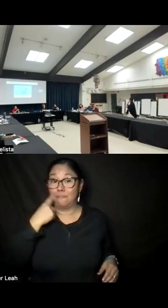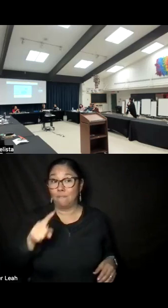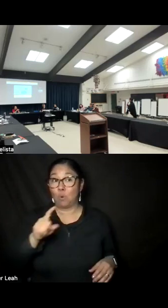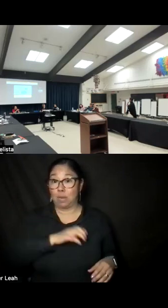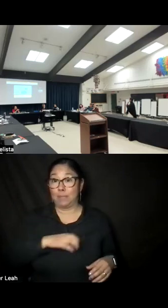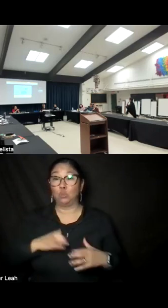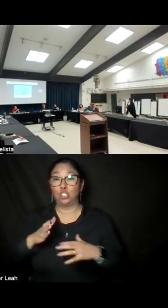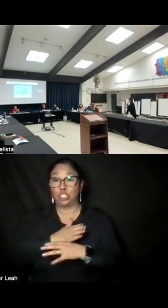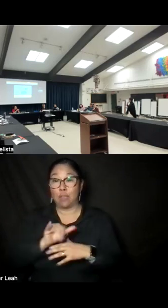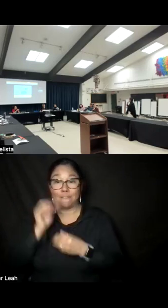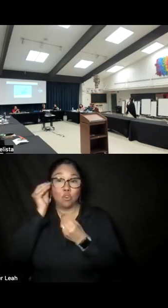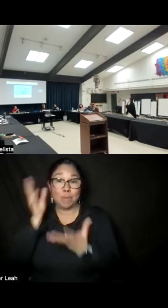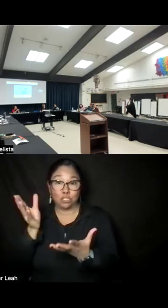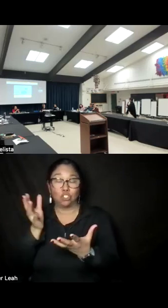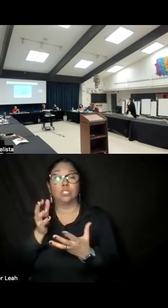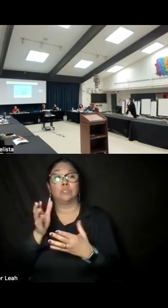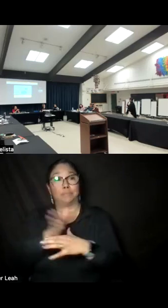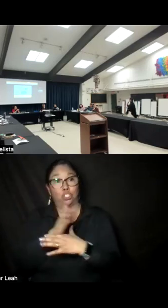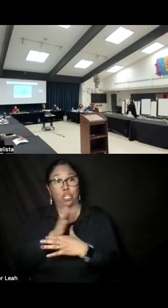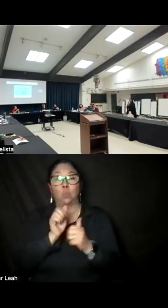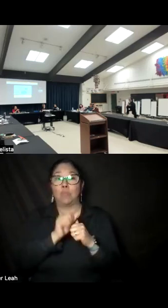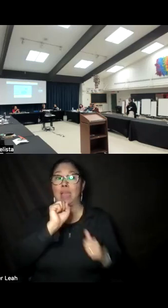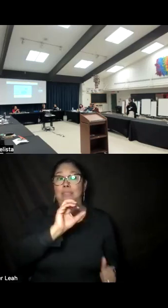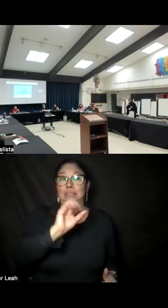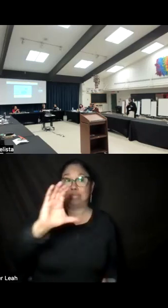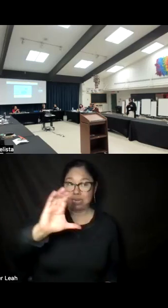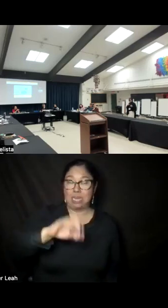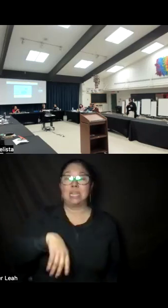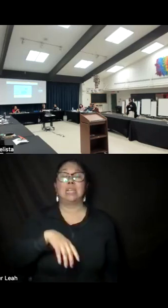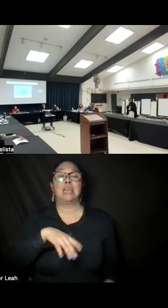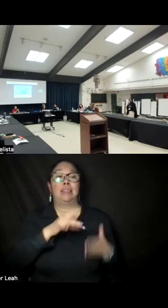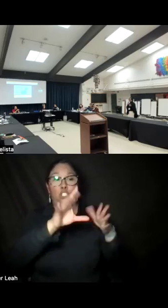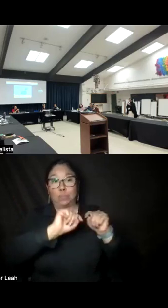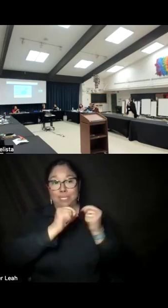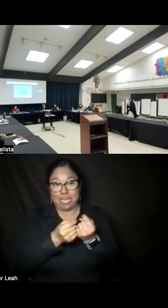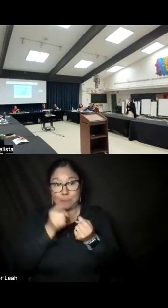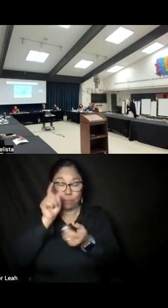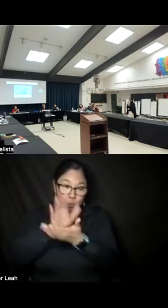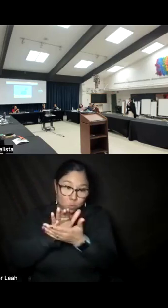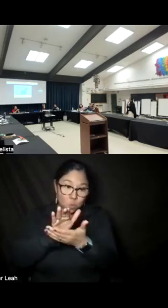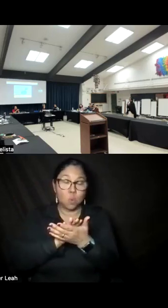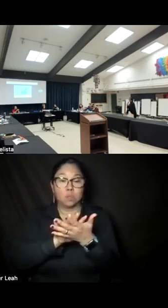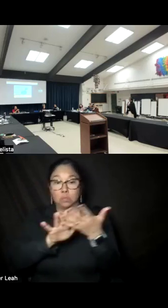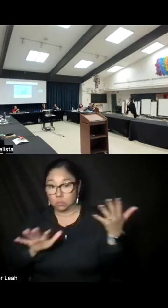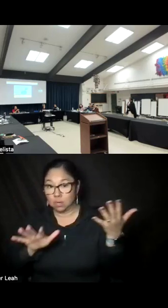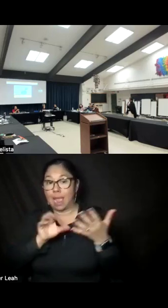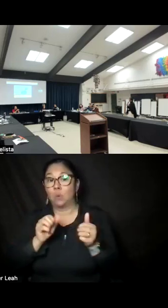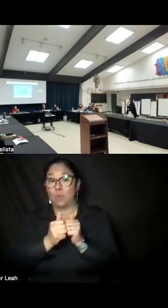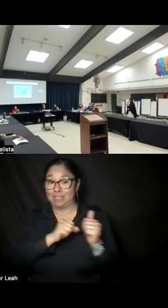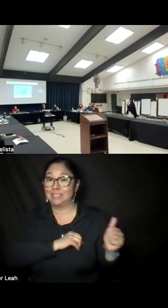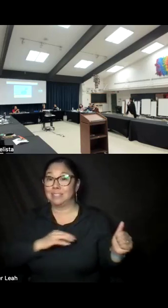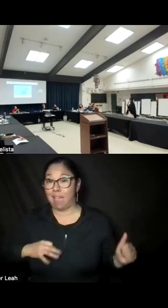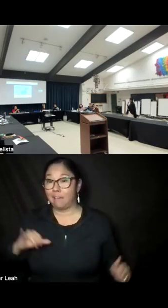that information, that input with the SSC, with the leadership team at the school, and with the staff.